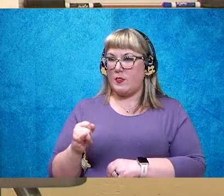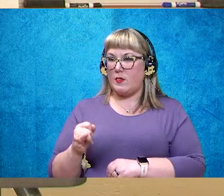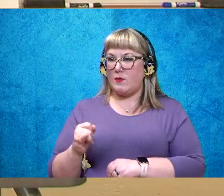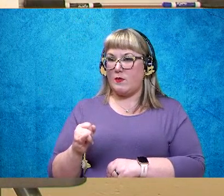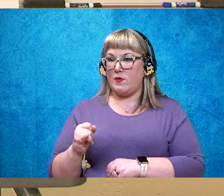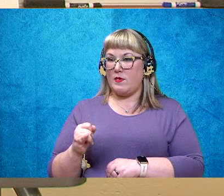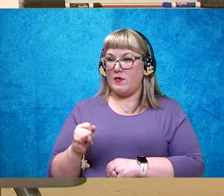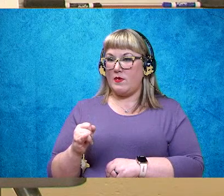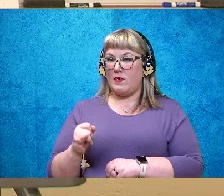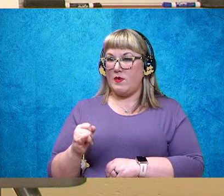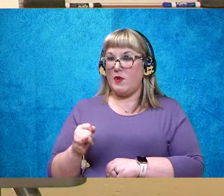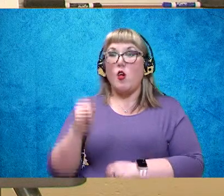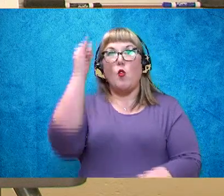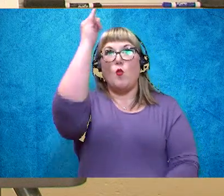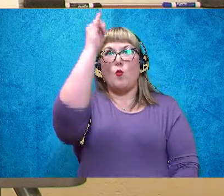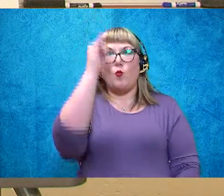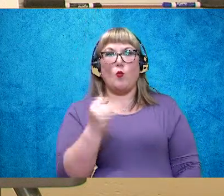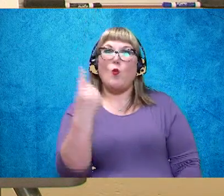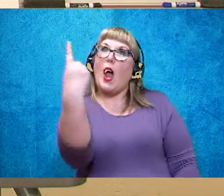number 1.